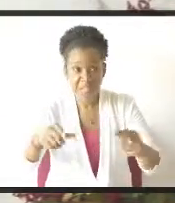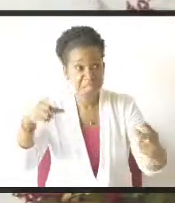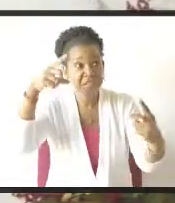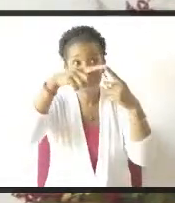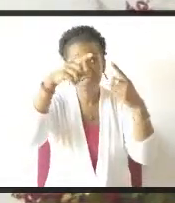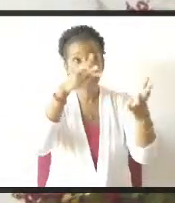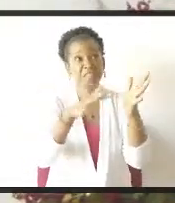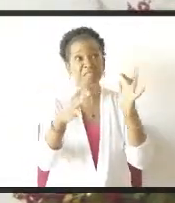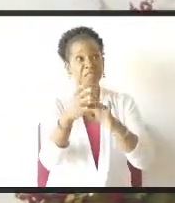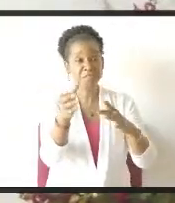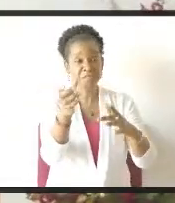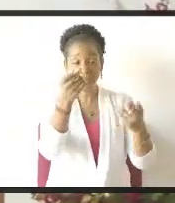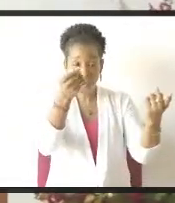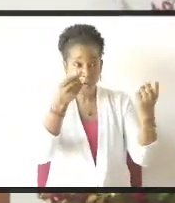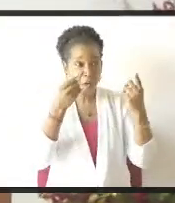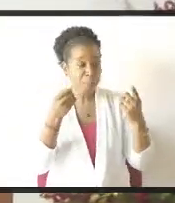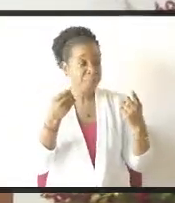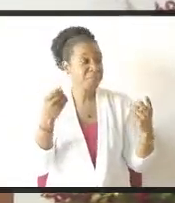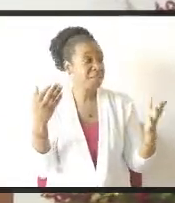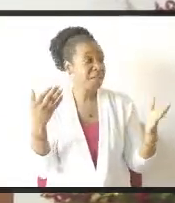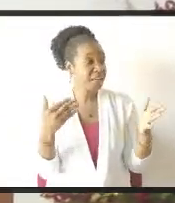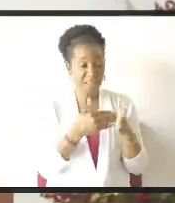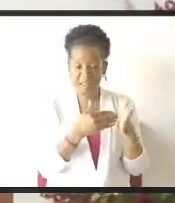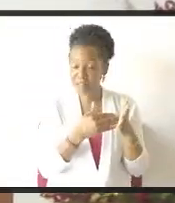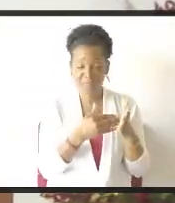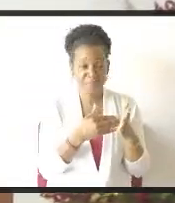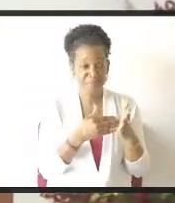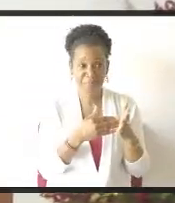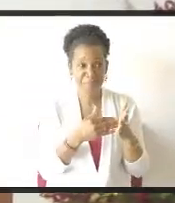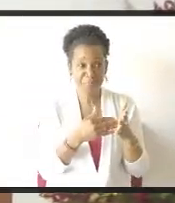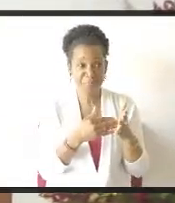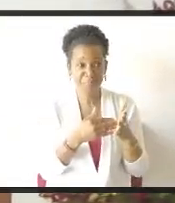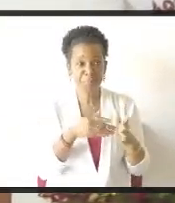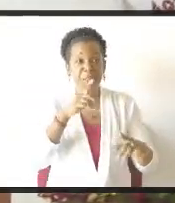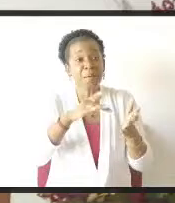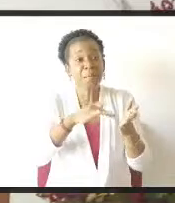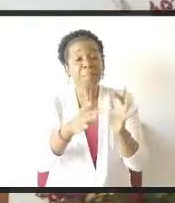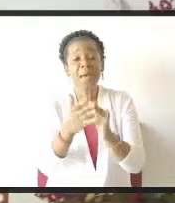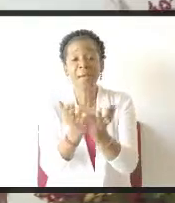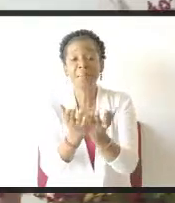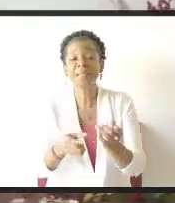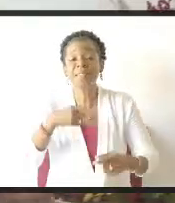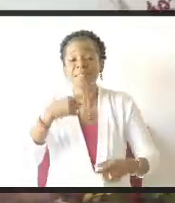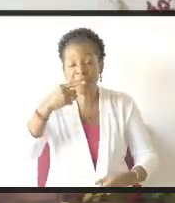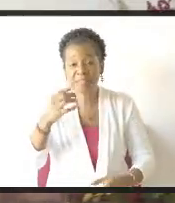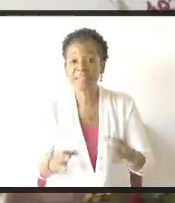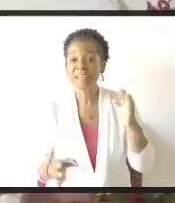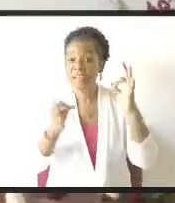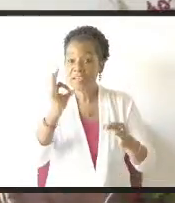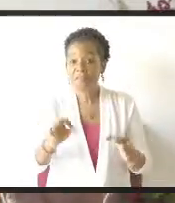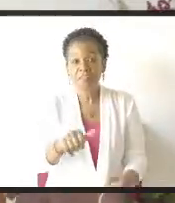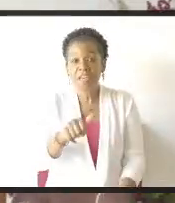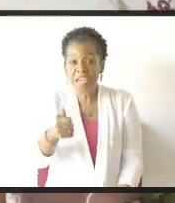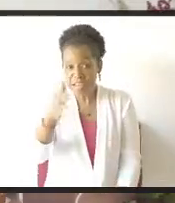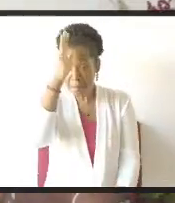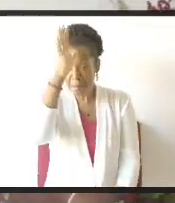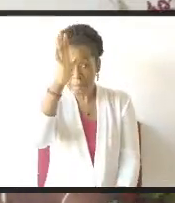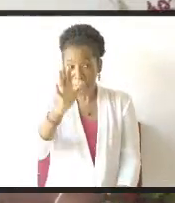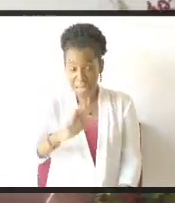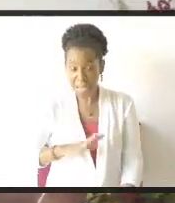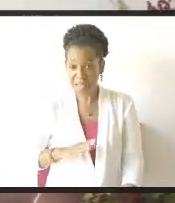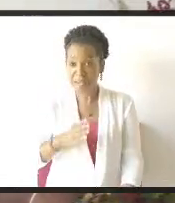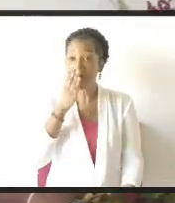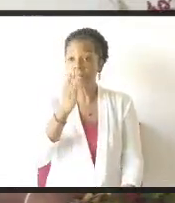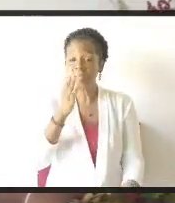But I was transformed. For if any man be in Christ, he's what? A new creature. All things are passed